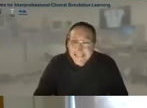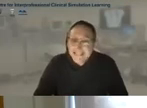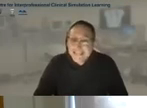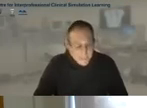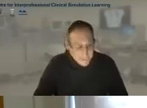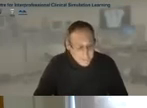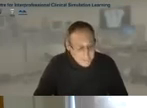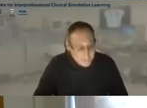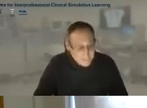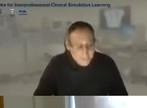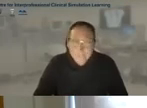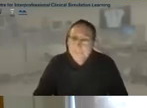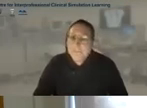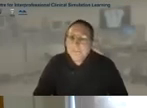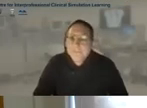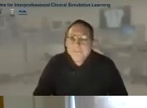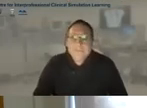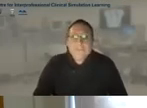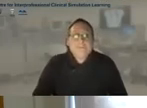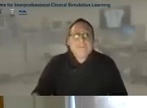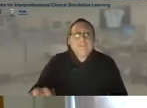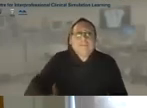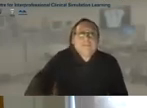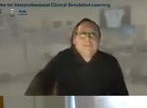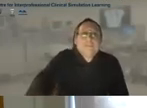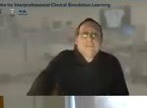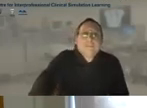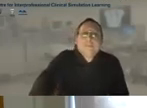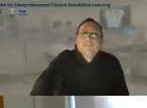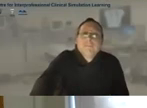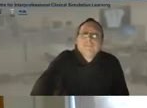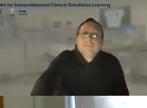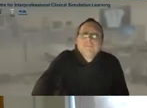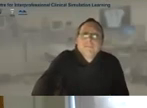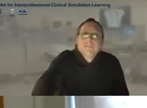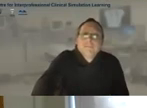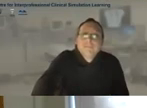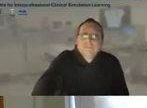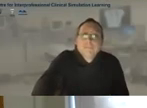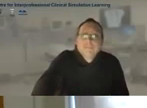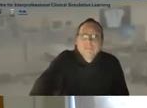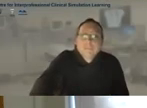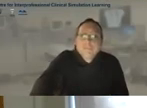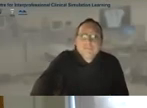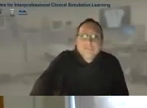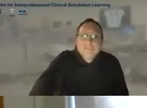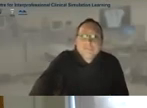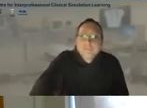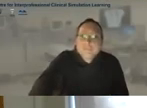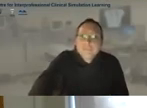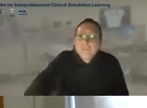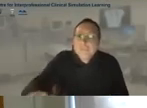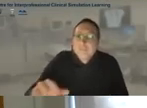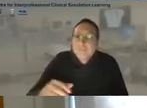during our time together today, we're going to be defining what simulation is, describing how long-term care has been using sim. We'll share how